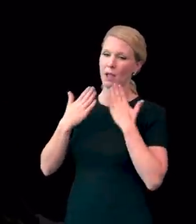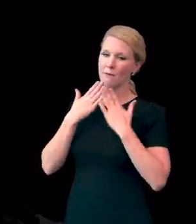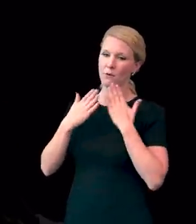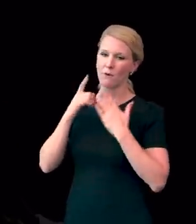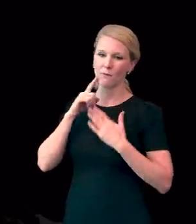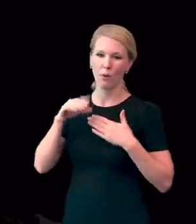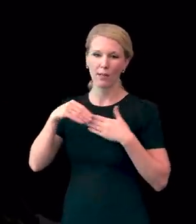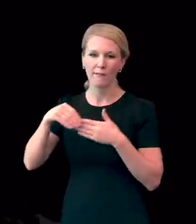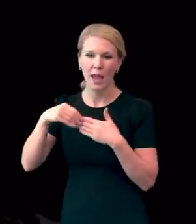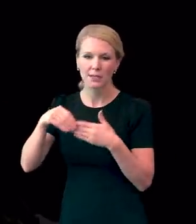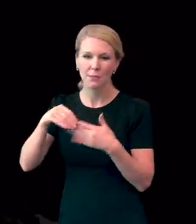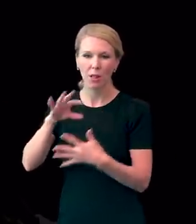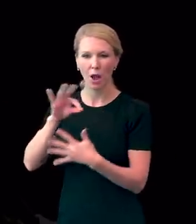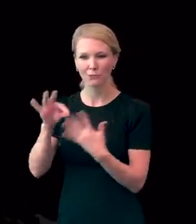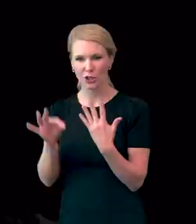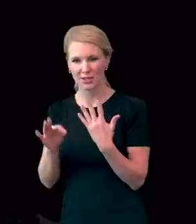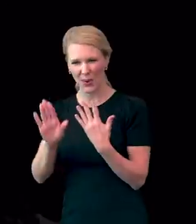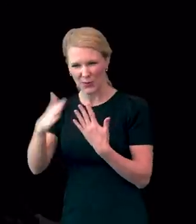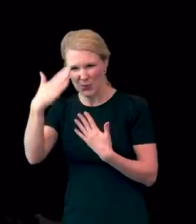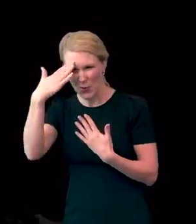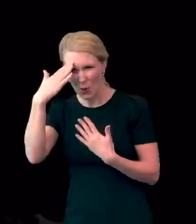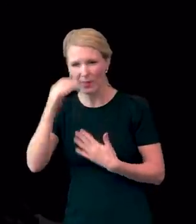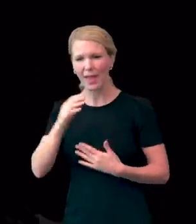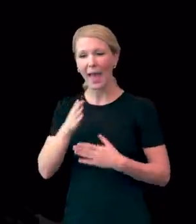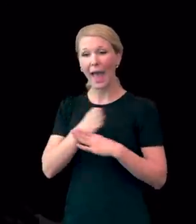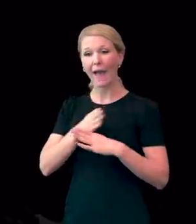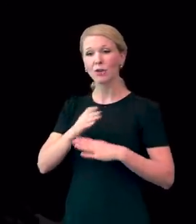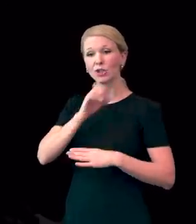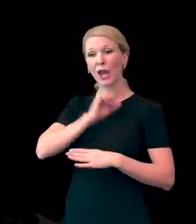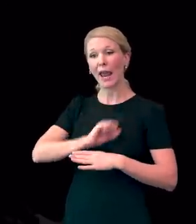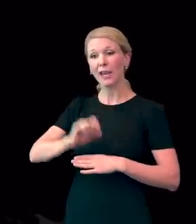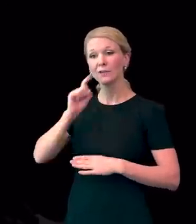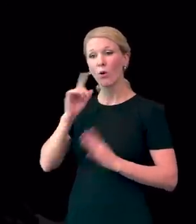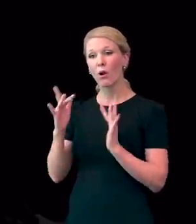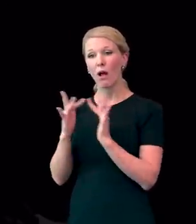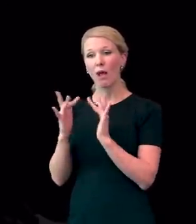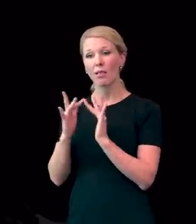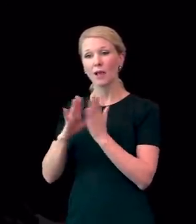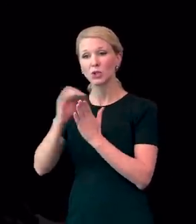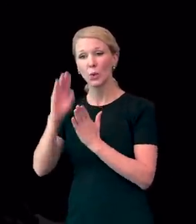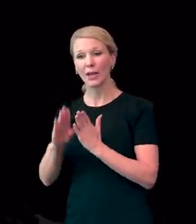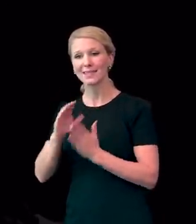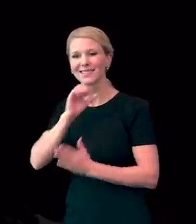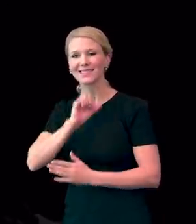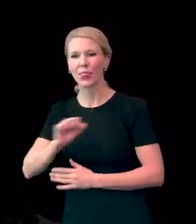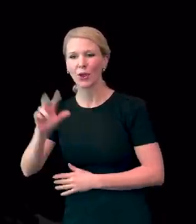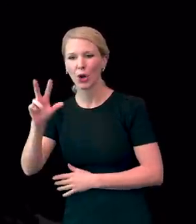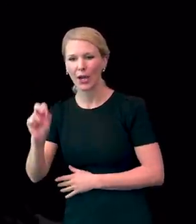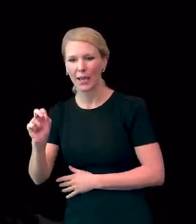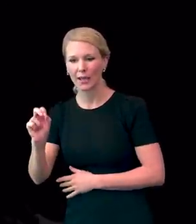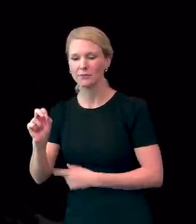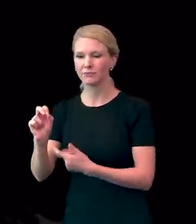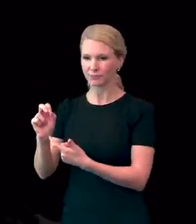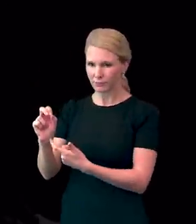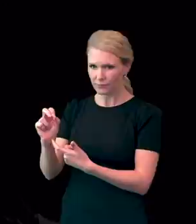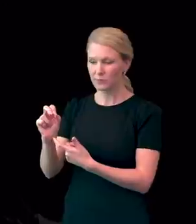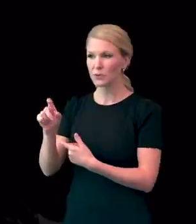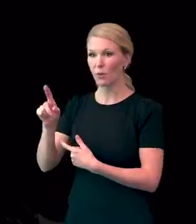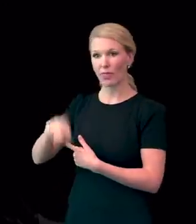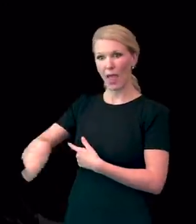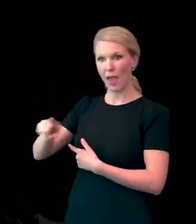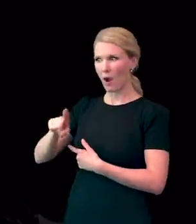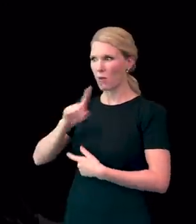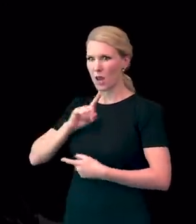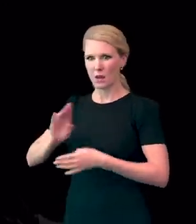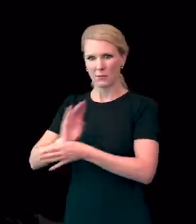offers its students. For those who are not aware, the average age of Global Campus students is 30. These are students who are in the thick of their lives and have